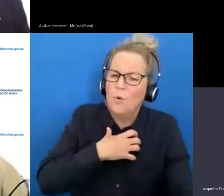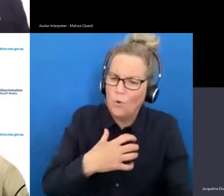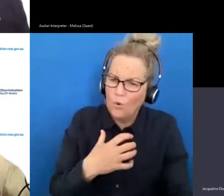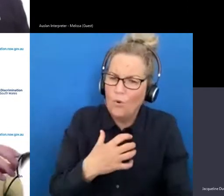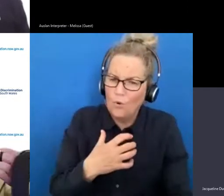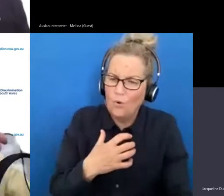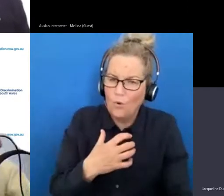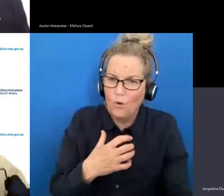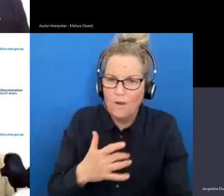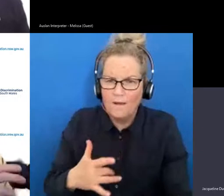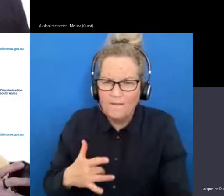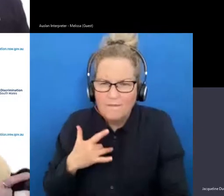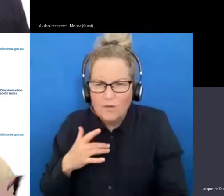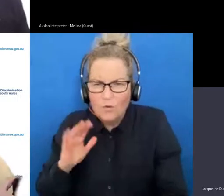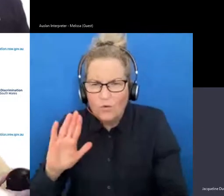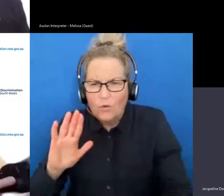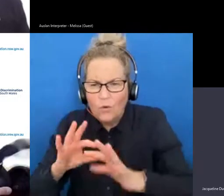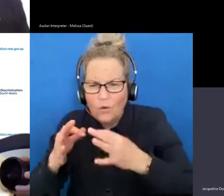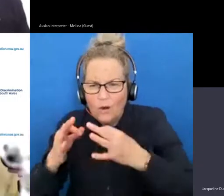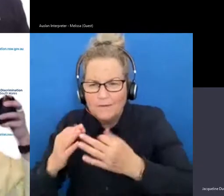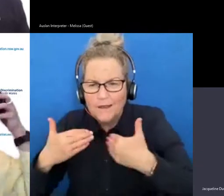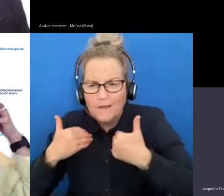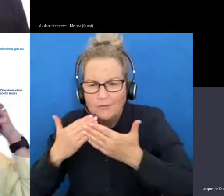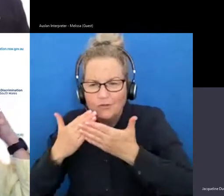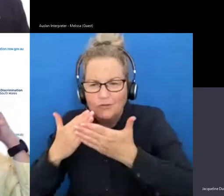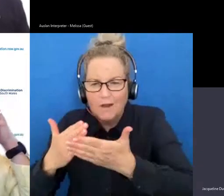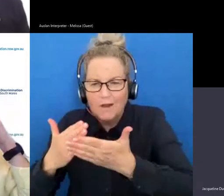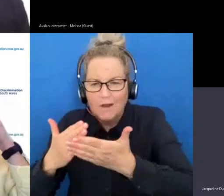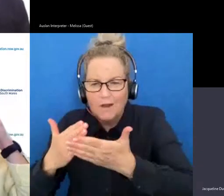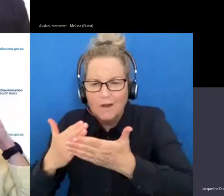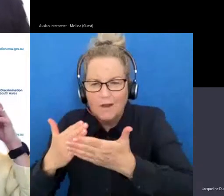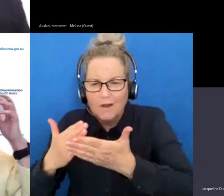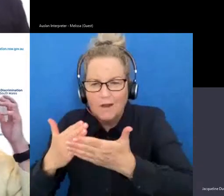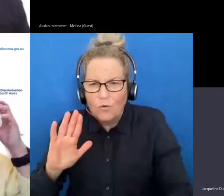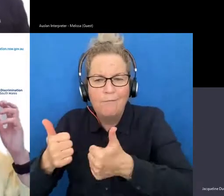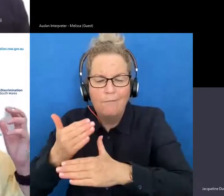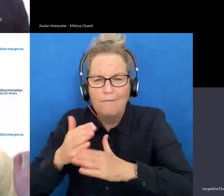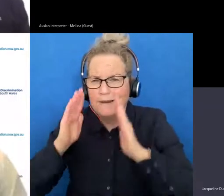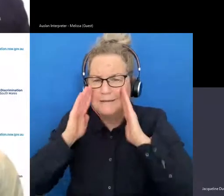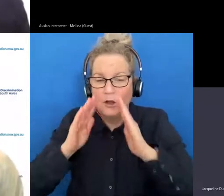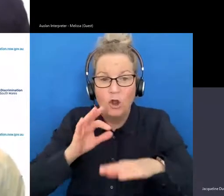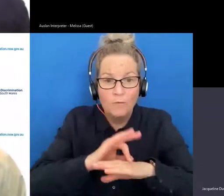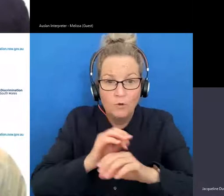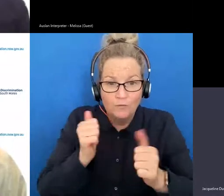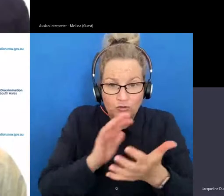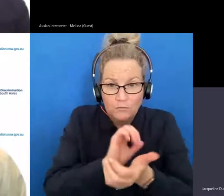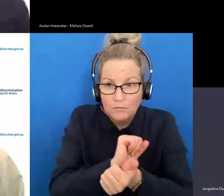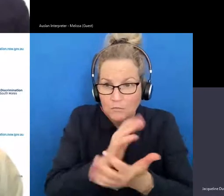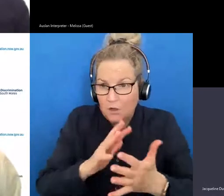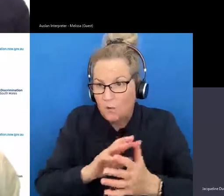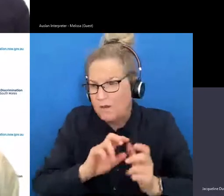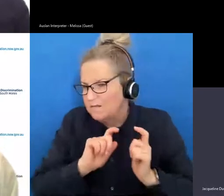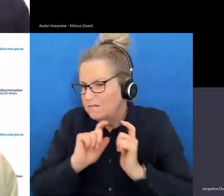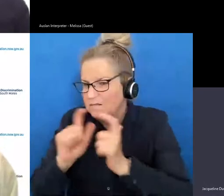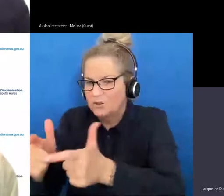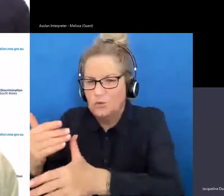like health share, we're on top of that. It's fantastic you were able to come straight back, you know, into a